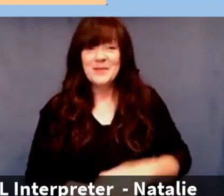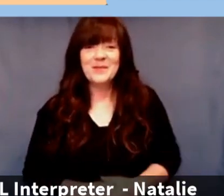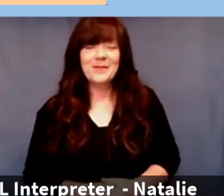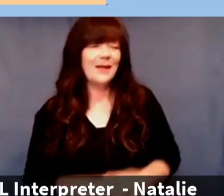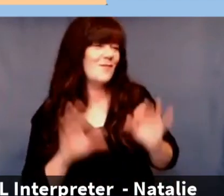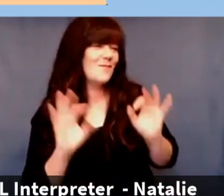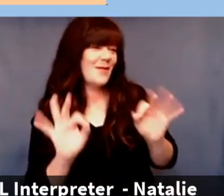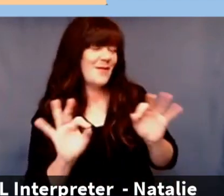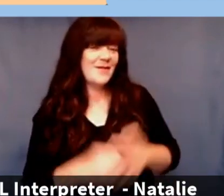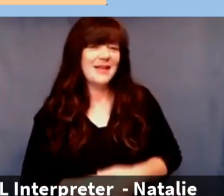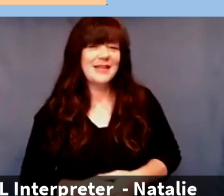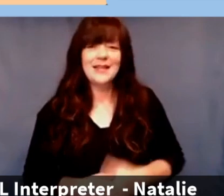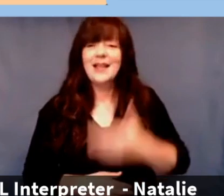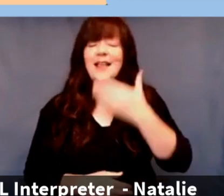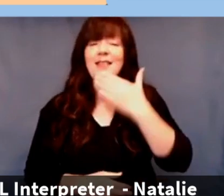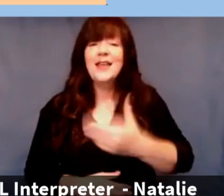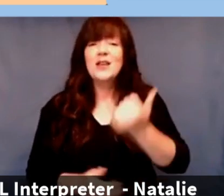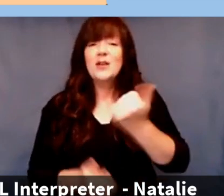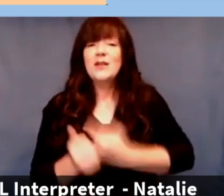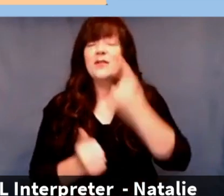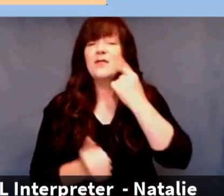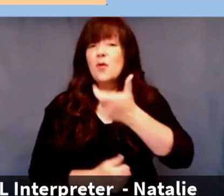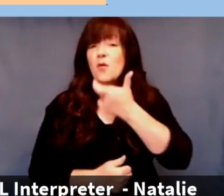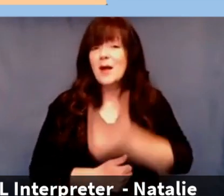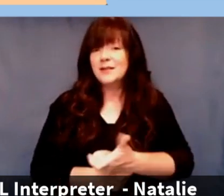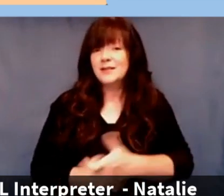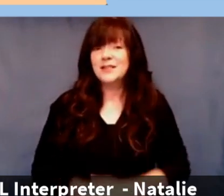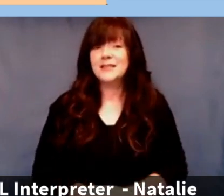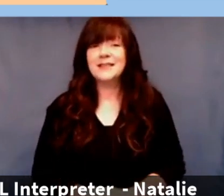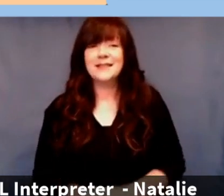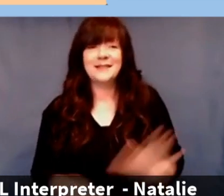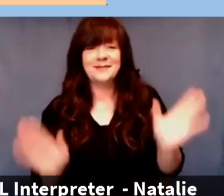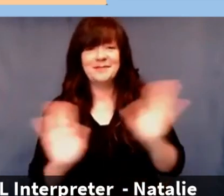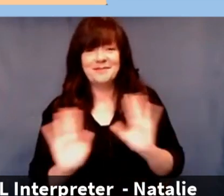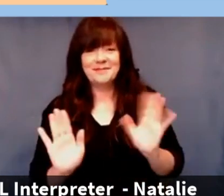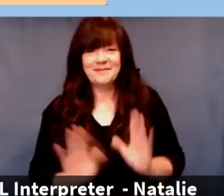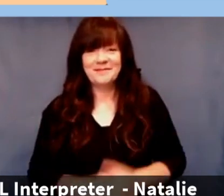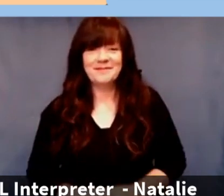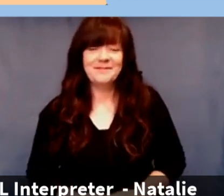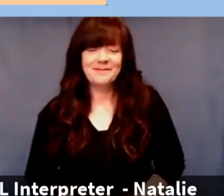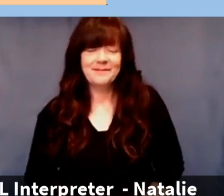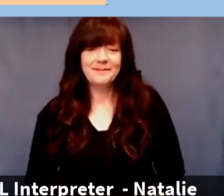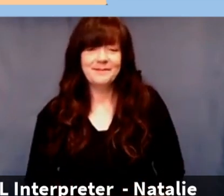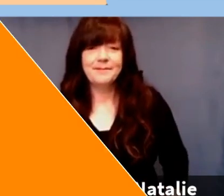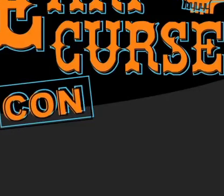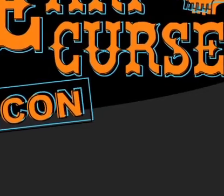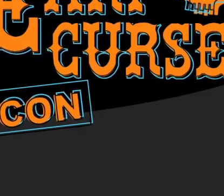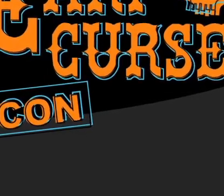Perfect. And thank you everybody for watching. Thank you guys. Bye.